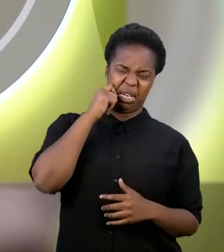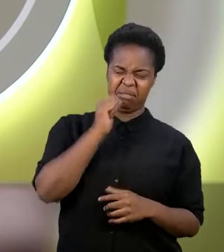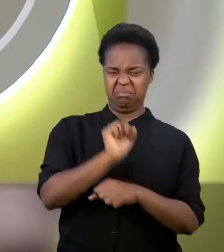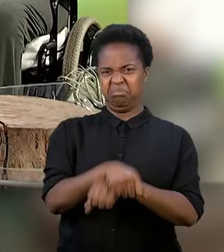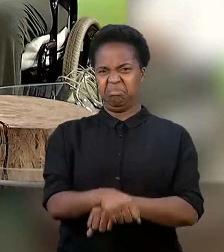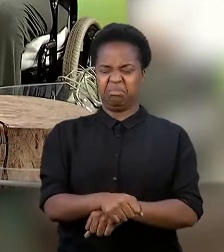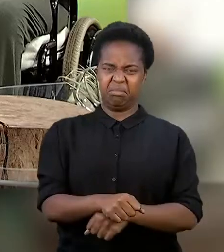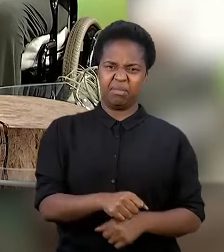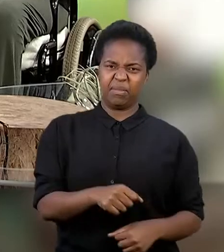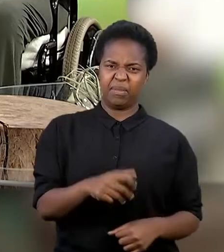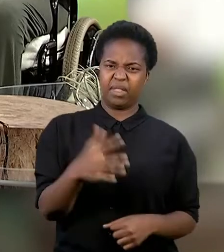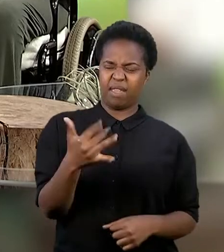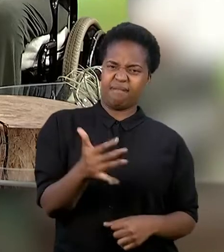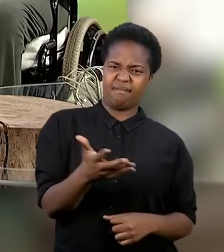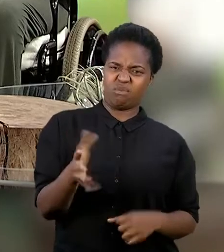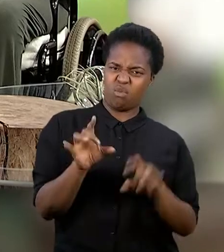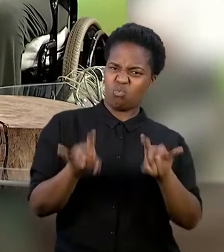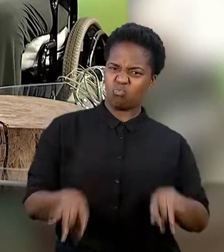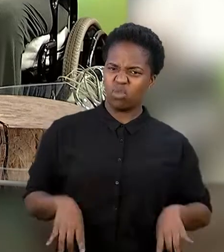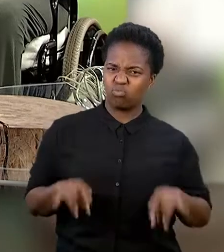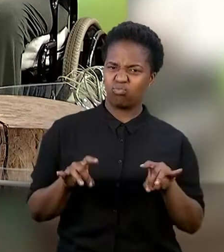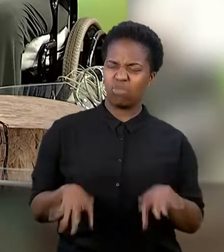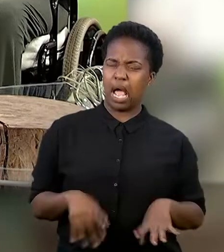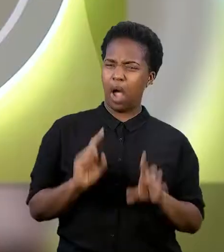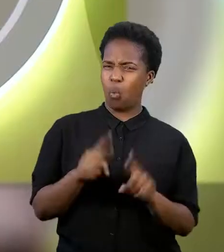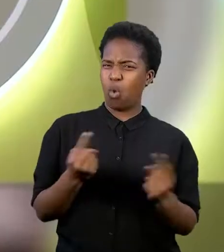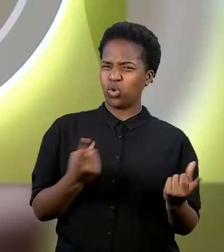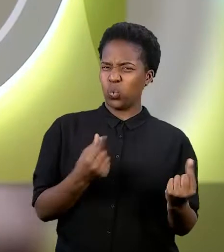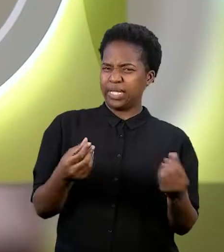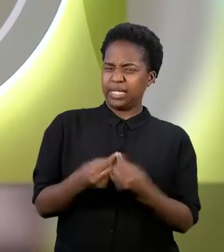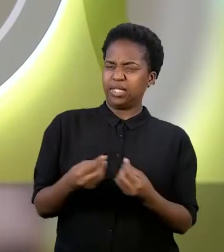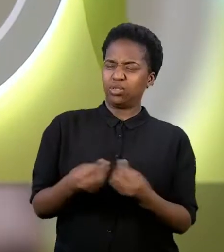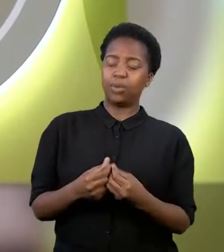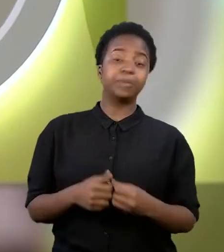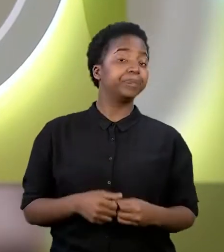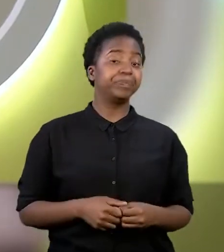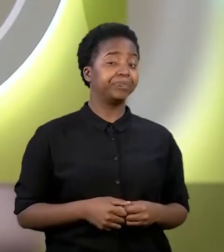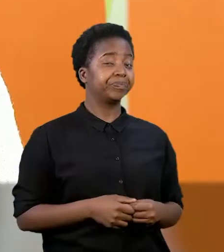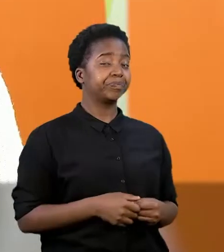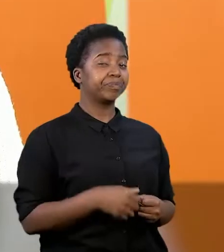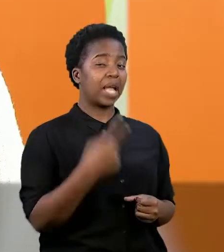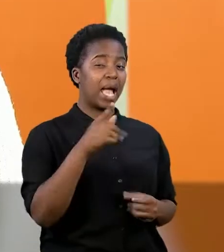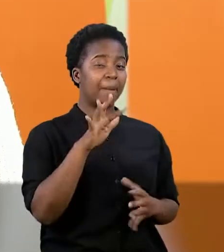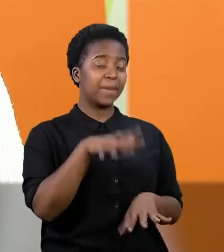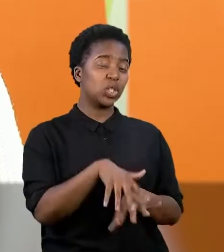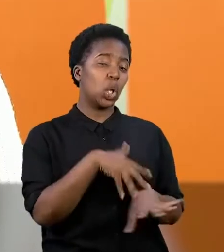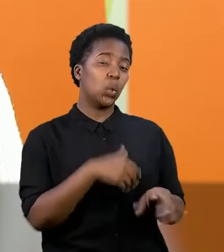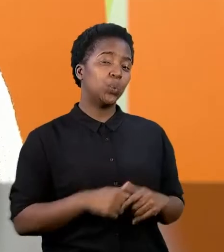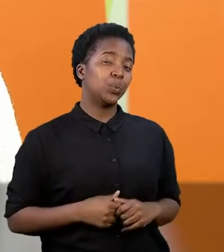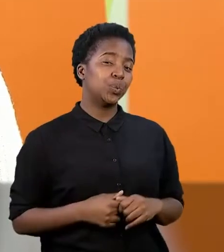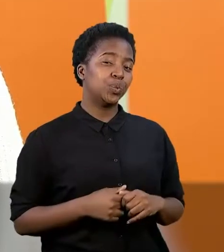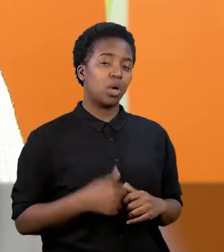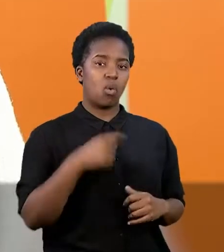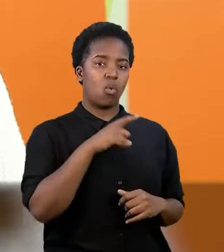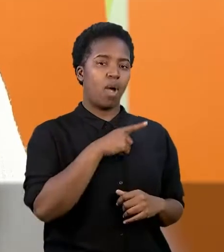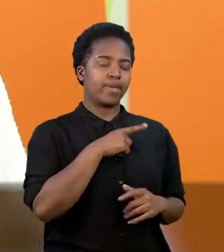kapa ho nahana hore ha o le hodima wheelchair ha o no kgona le hore o etse bana? Problem. Ke bo slow. I